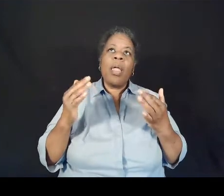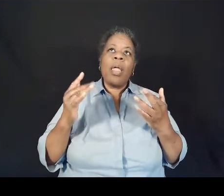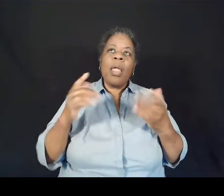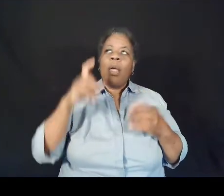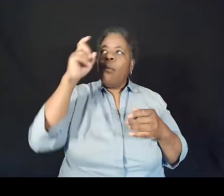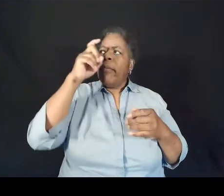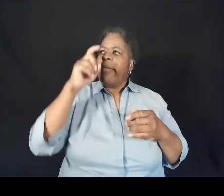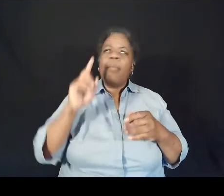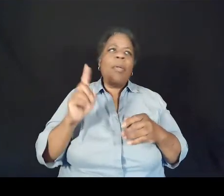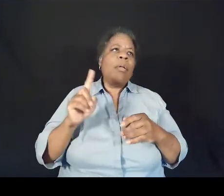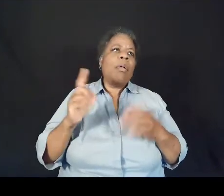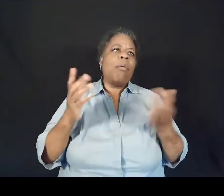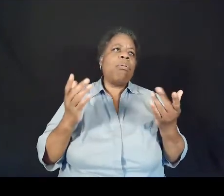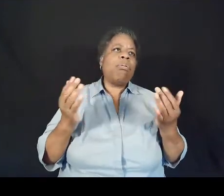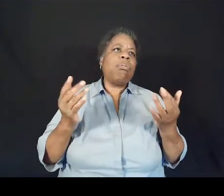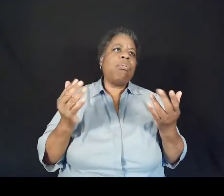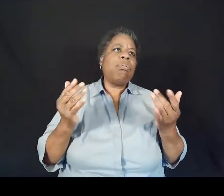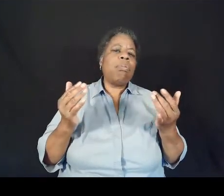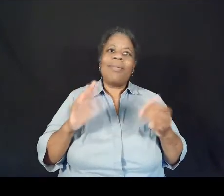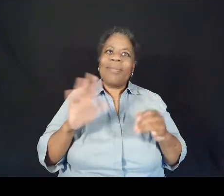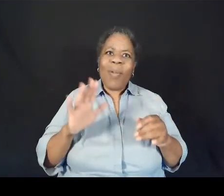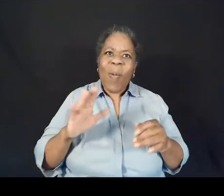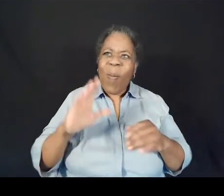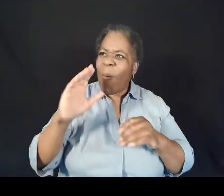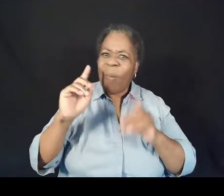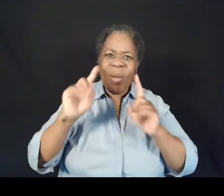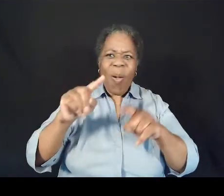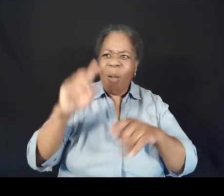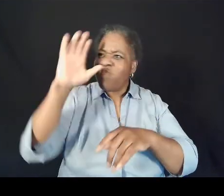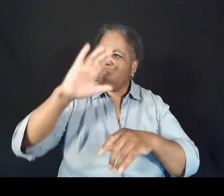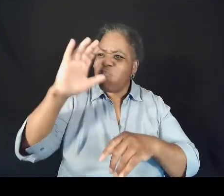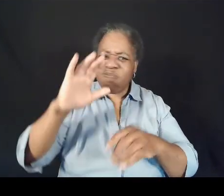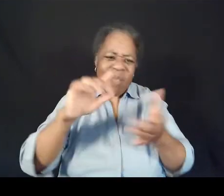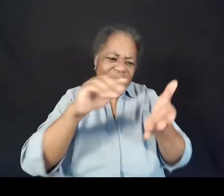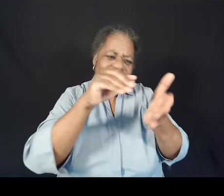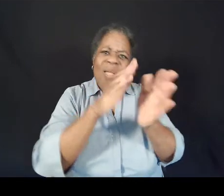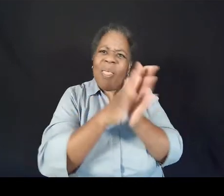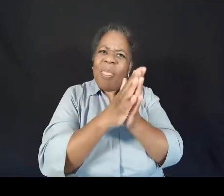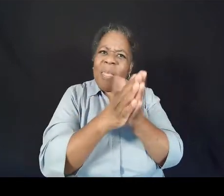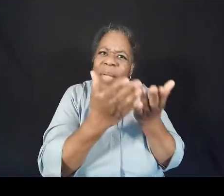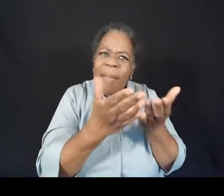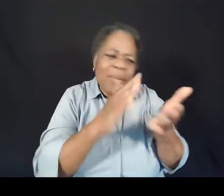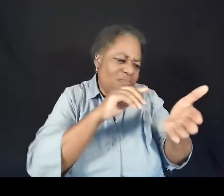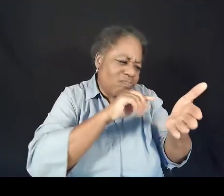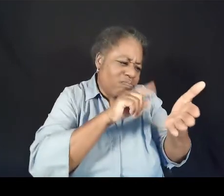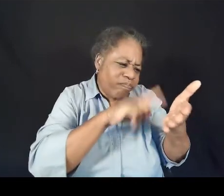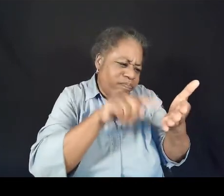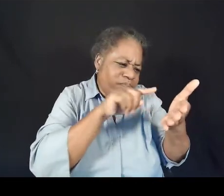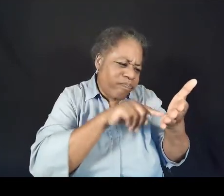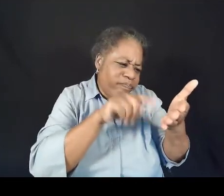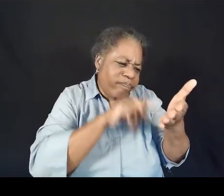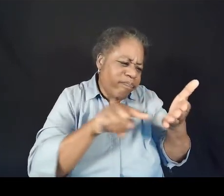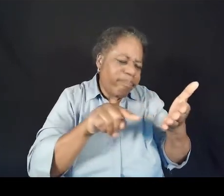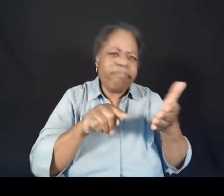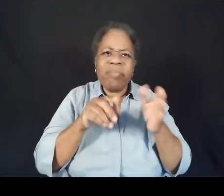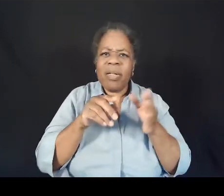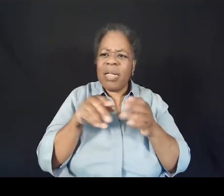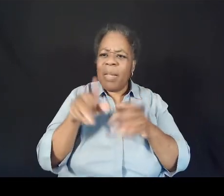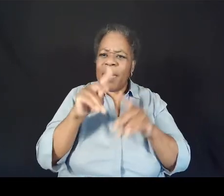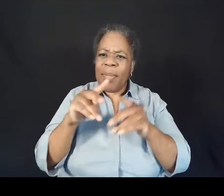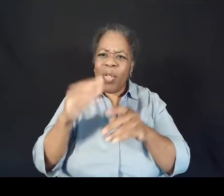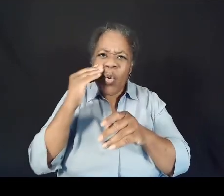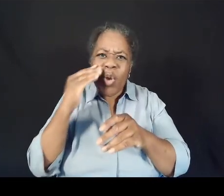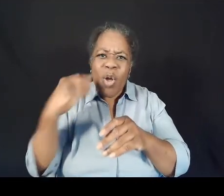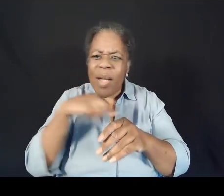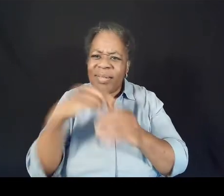go looking for it. We search the scriptures. We get counsel from people who know us and know the